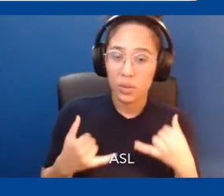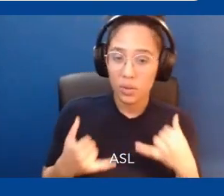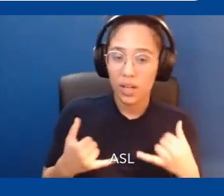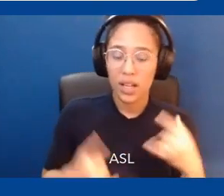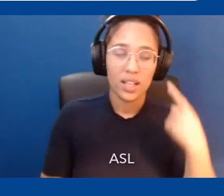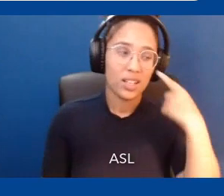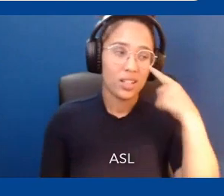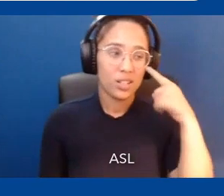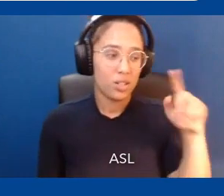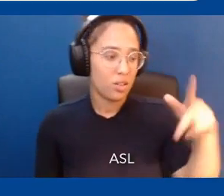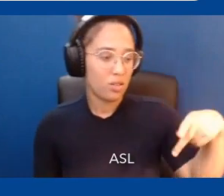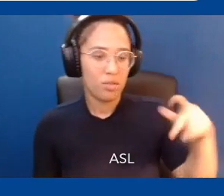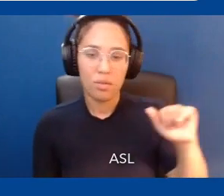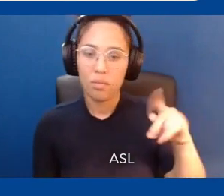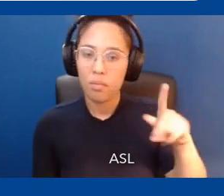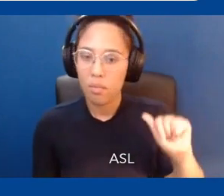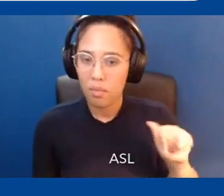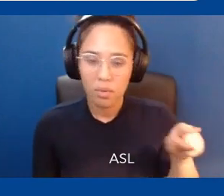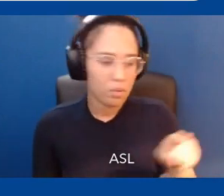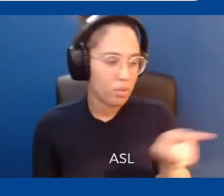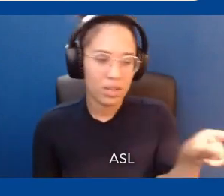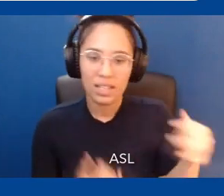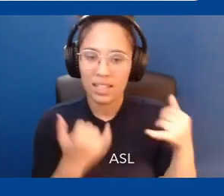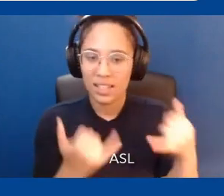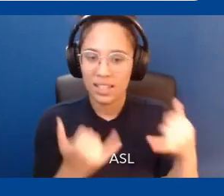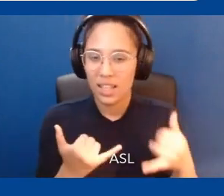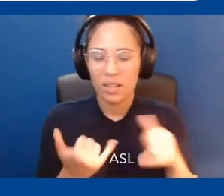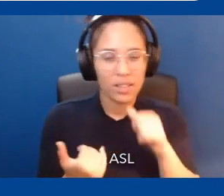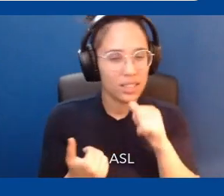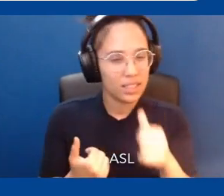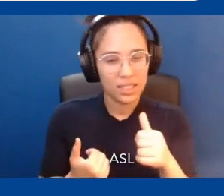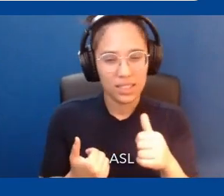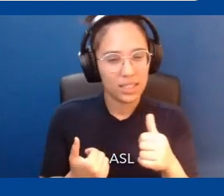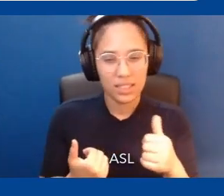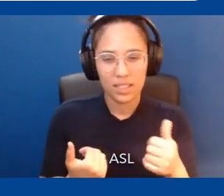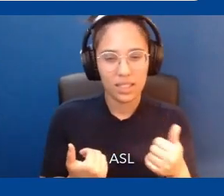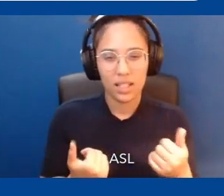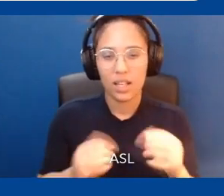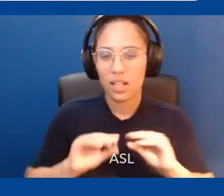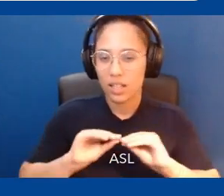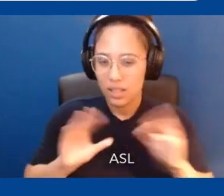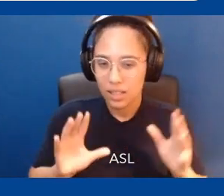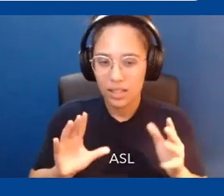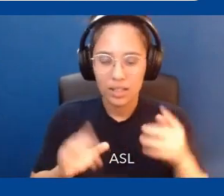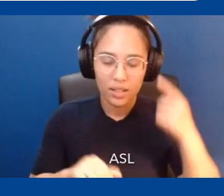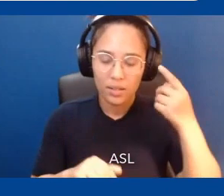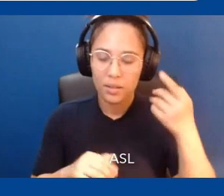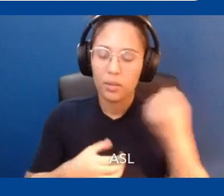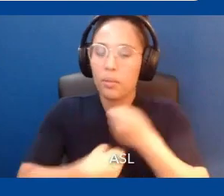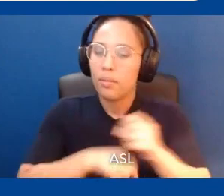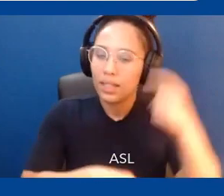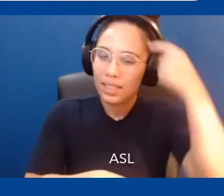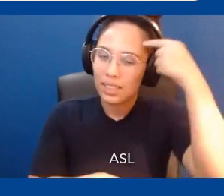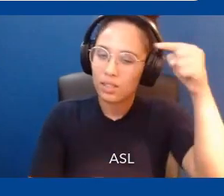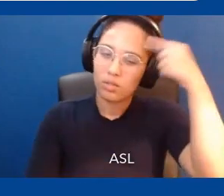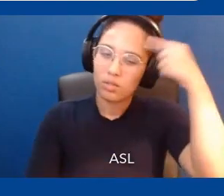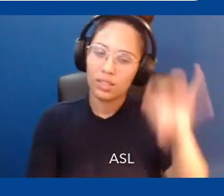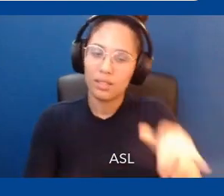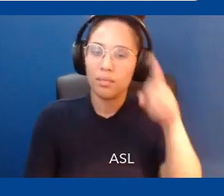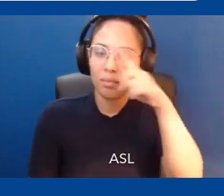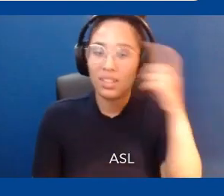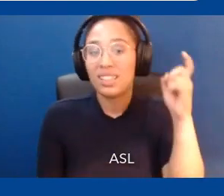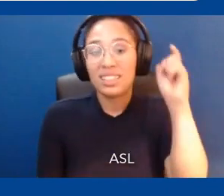see it, like it has to be a relationship between this institution